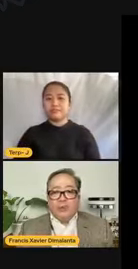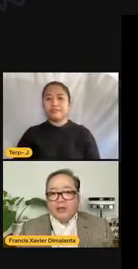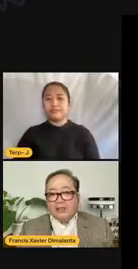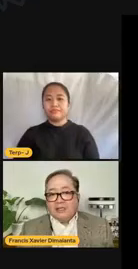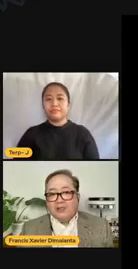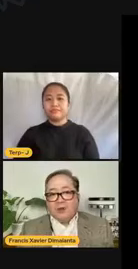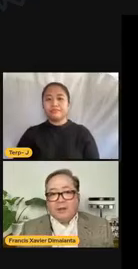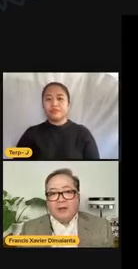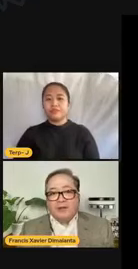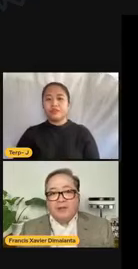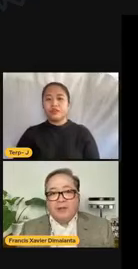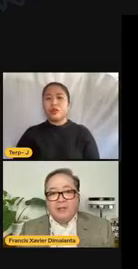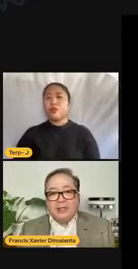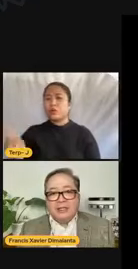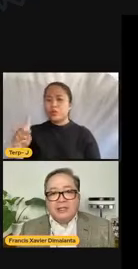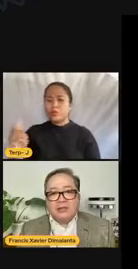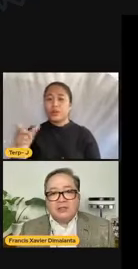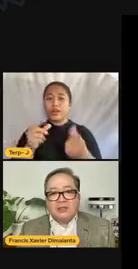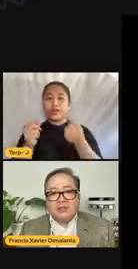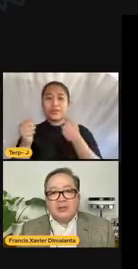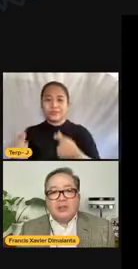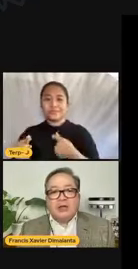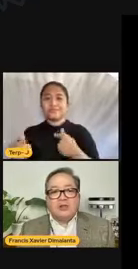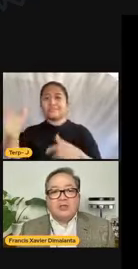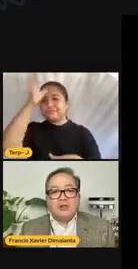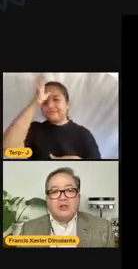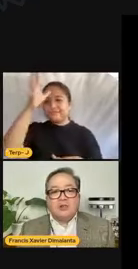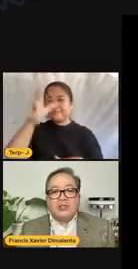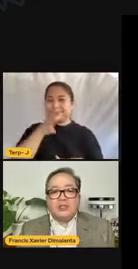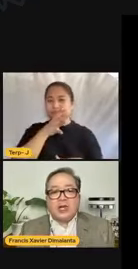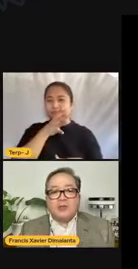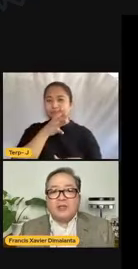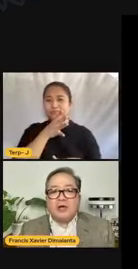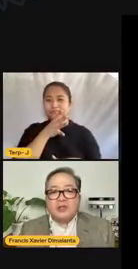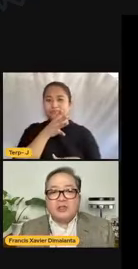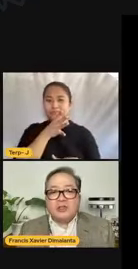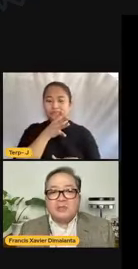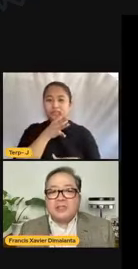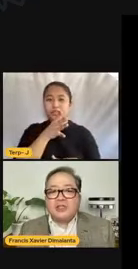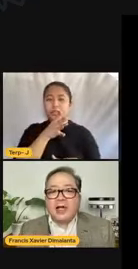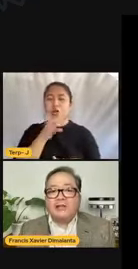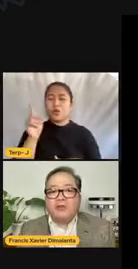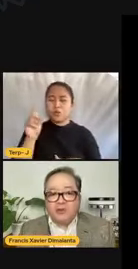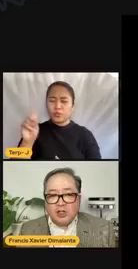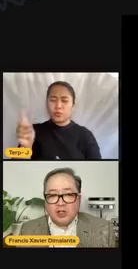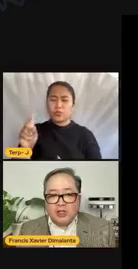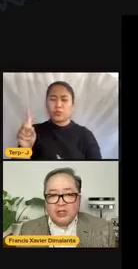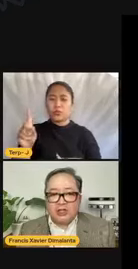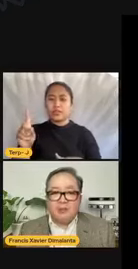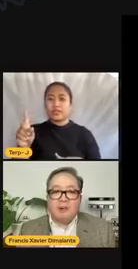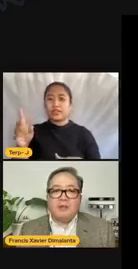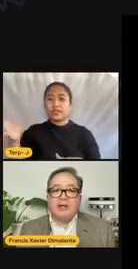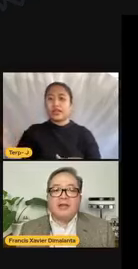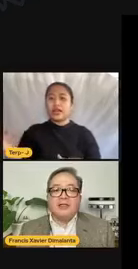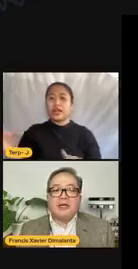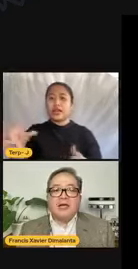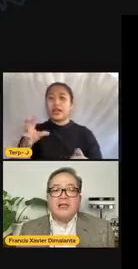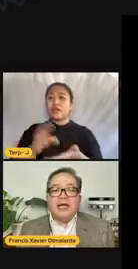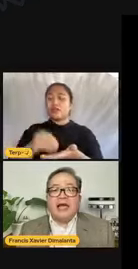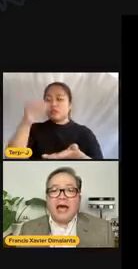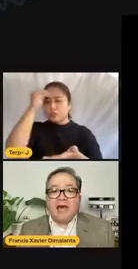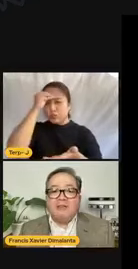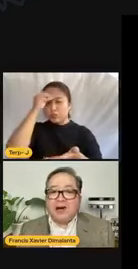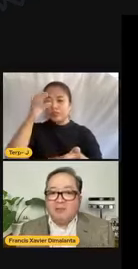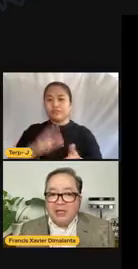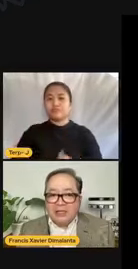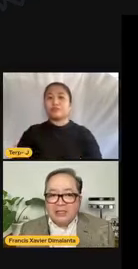What do new parents need to know about development in children with Down syndrome? The child with Down syndrome is a child first. Let's remember that.